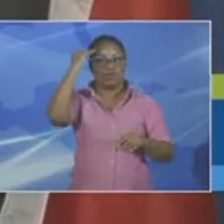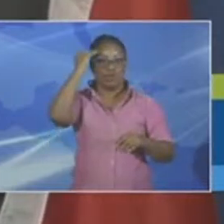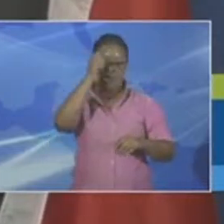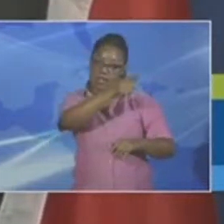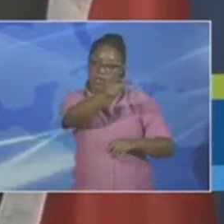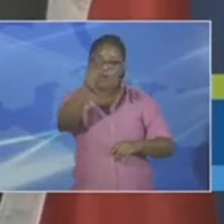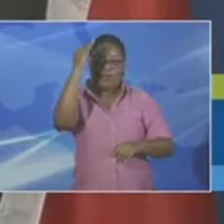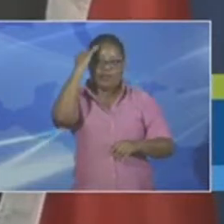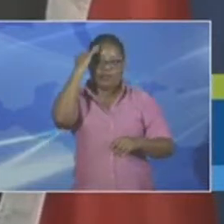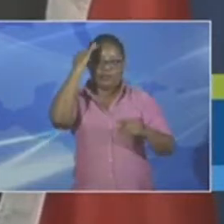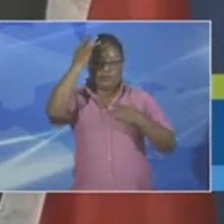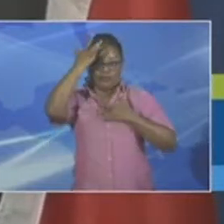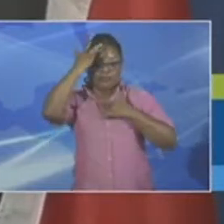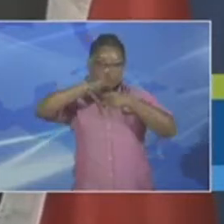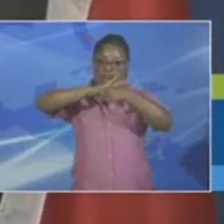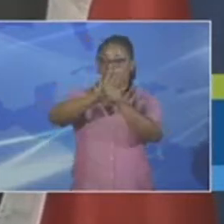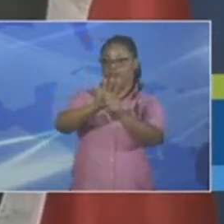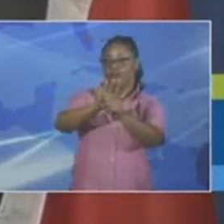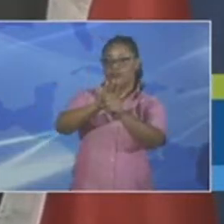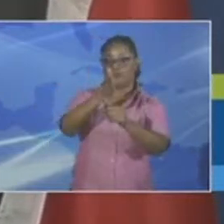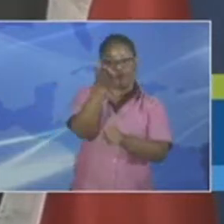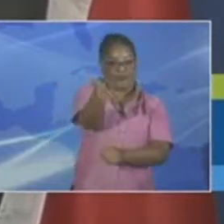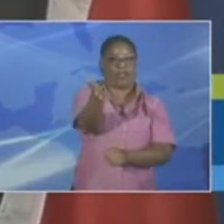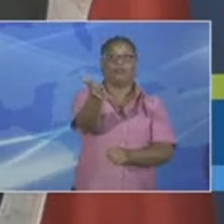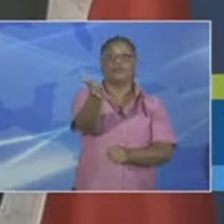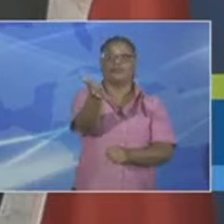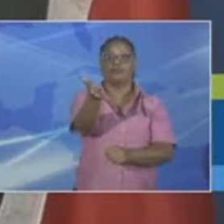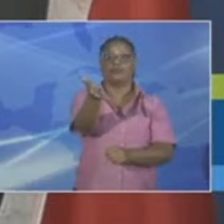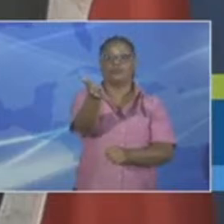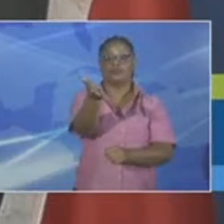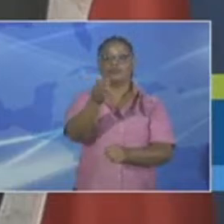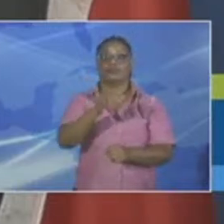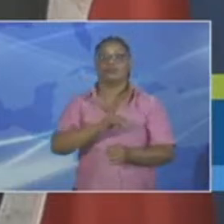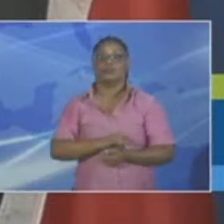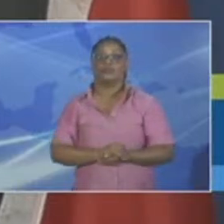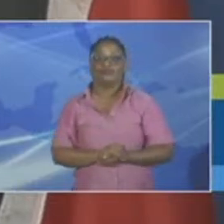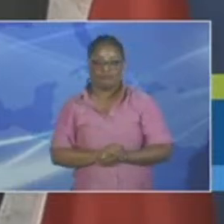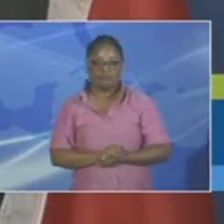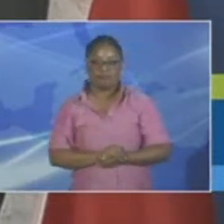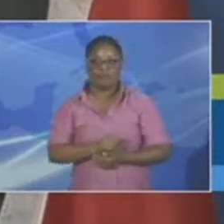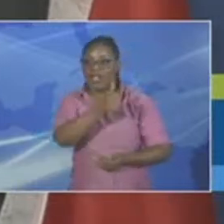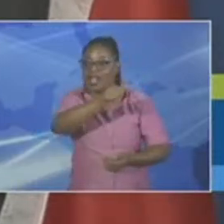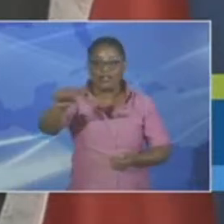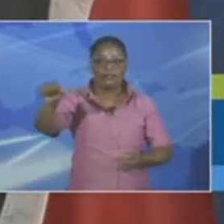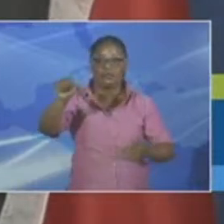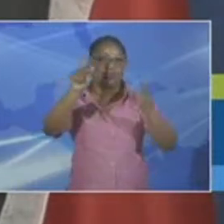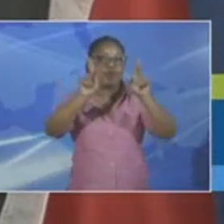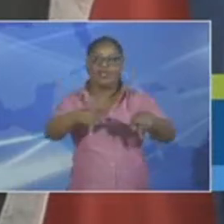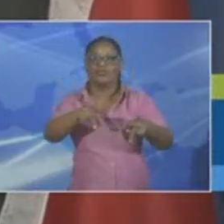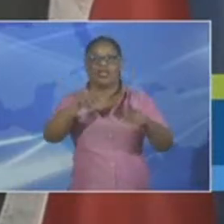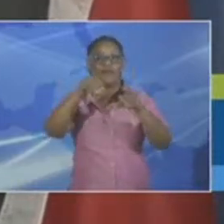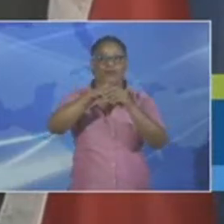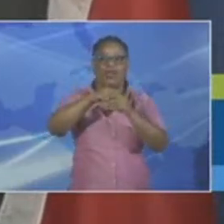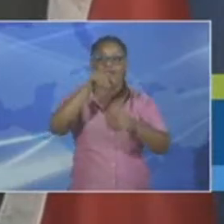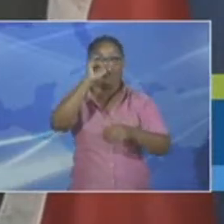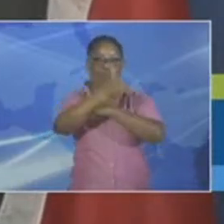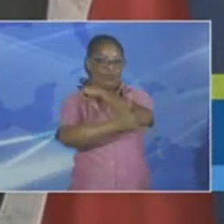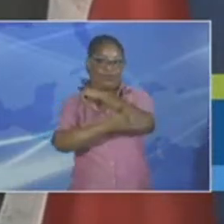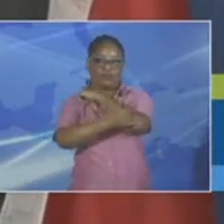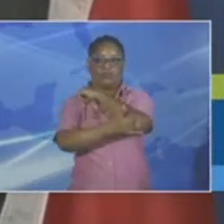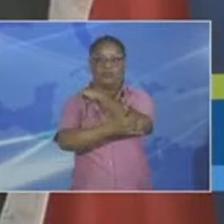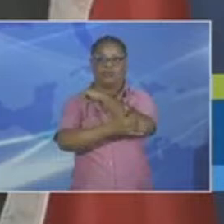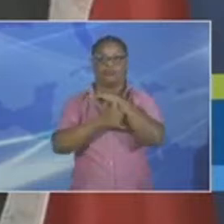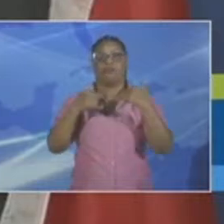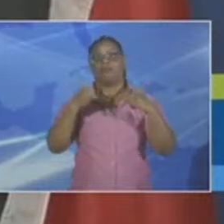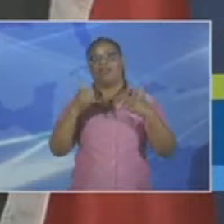out there. There's nobody in this country who can pretend not to know. And some of you have